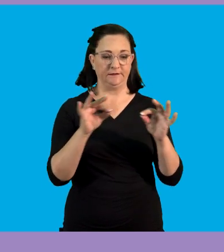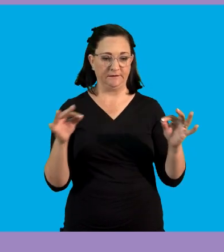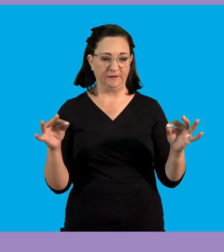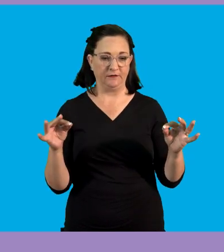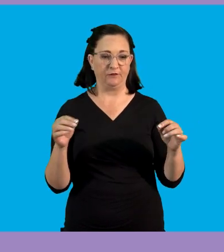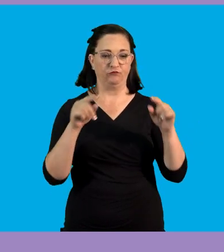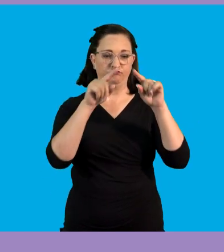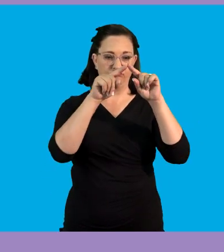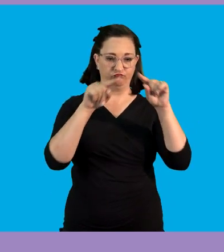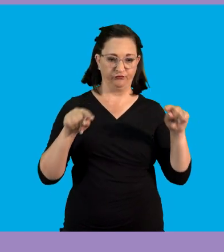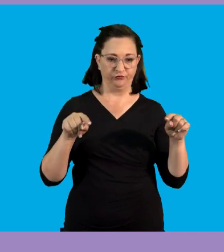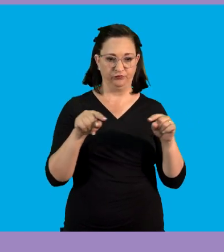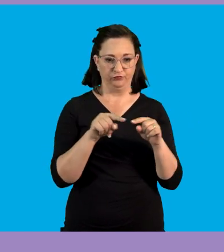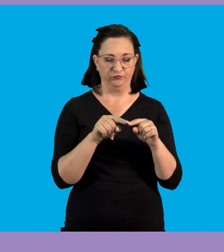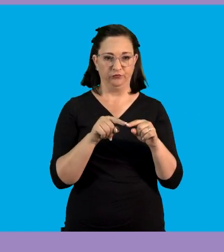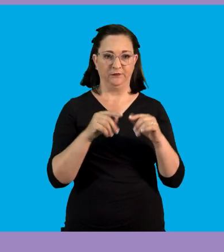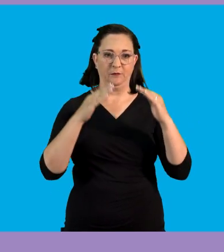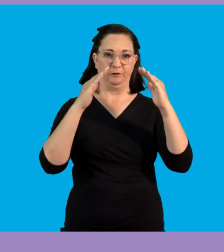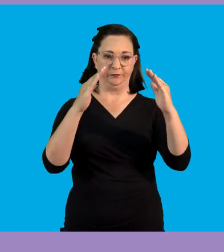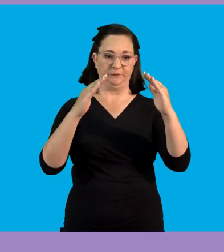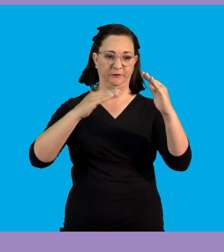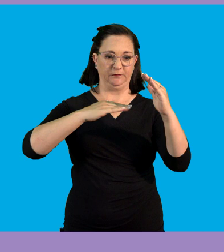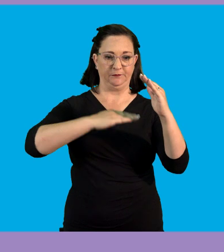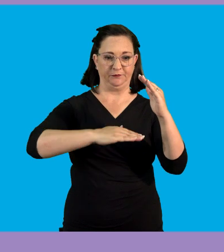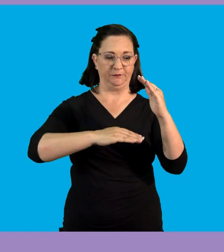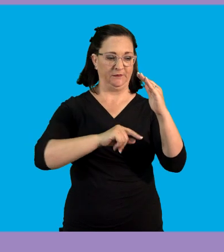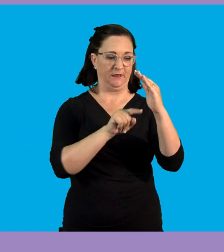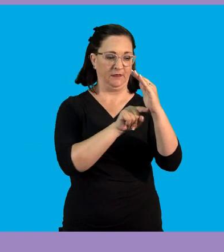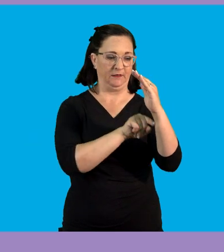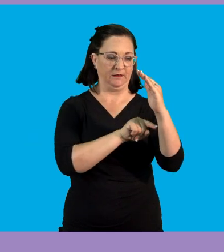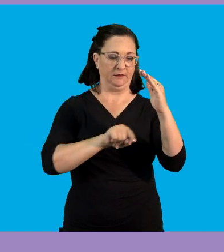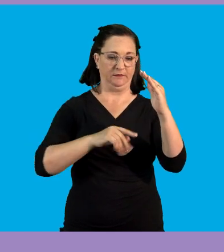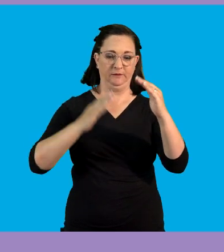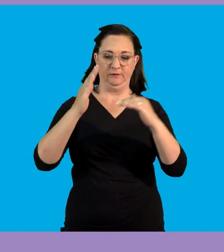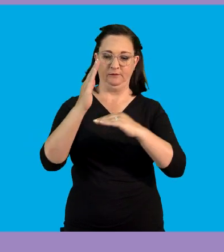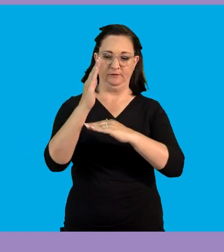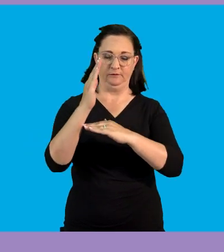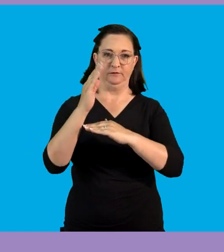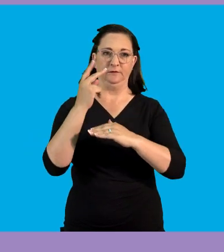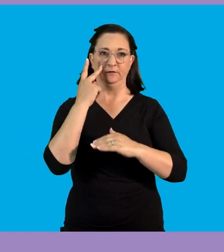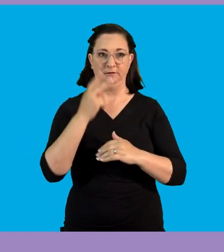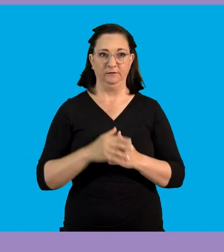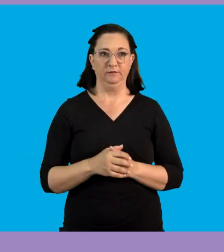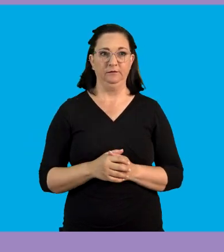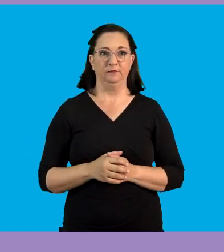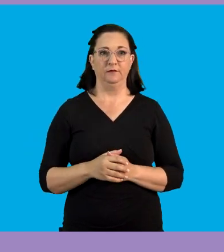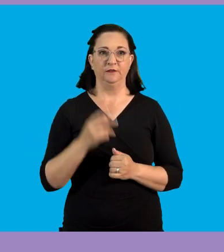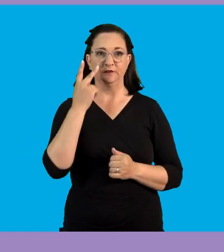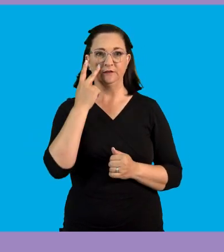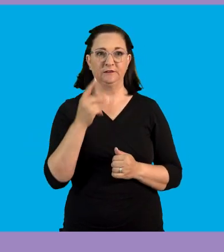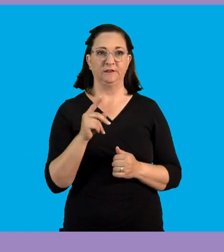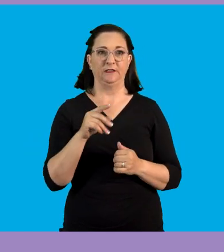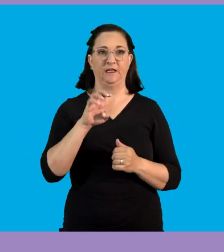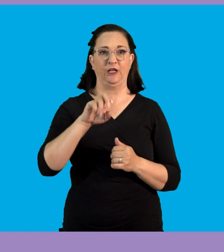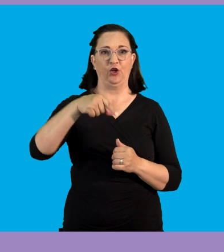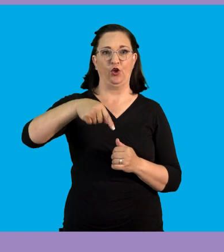of triangles in terms of their sides and angles, distinguish between equilateral triangles,